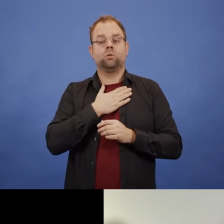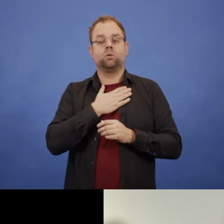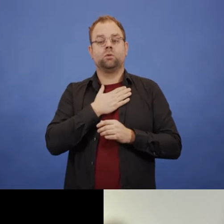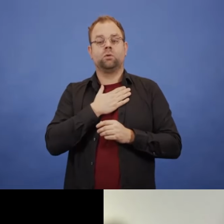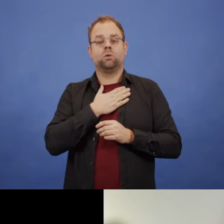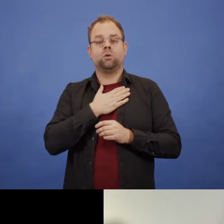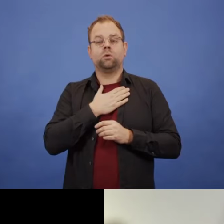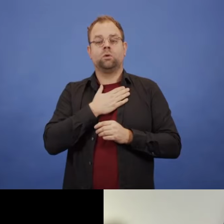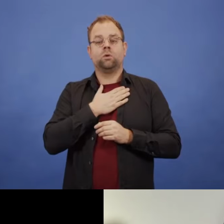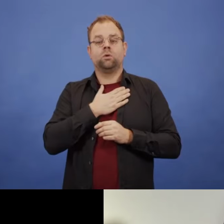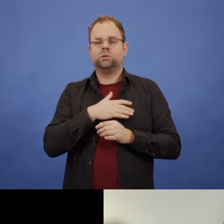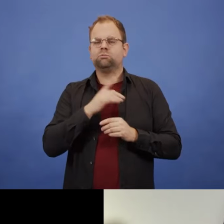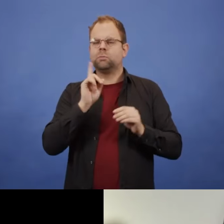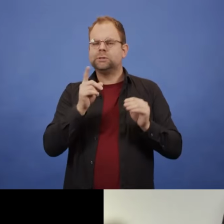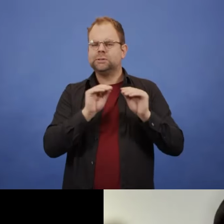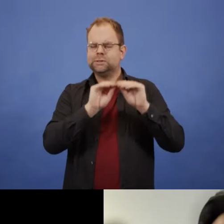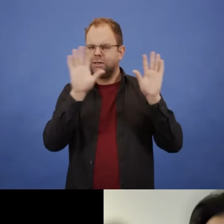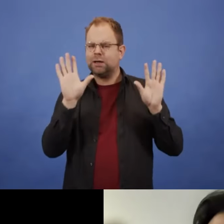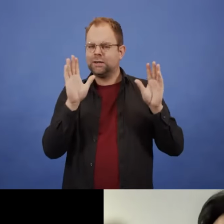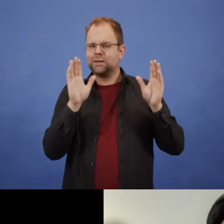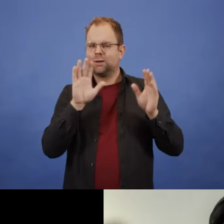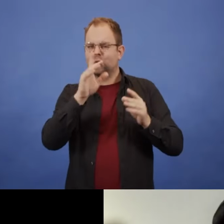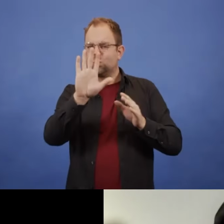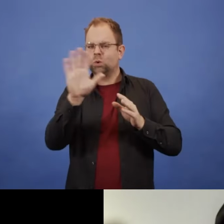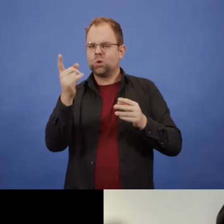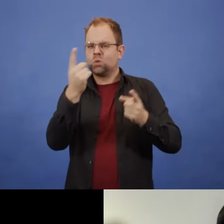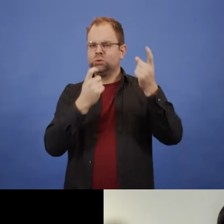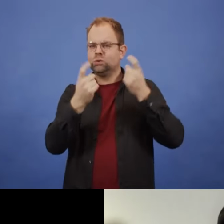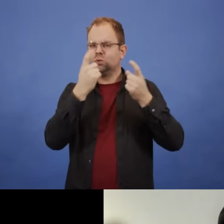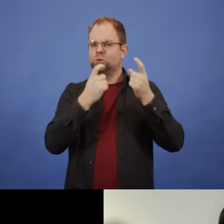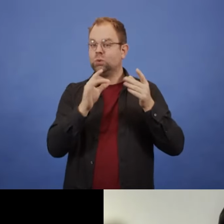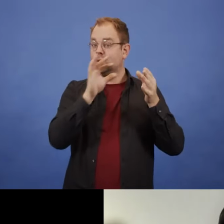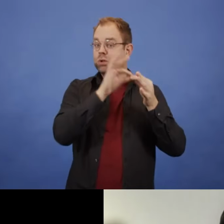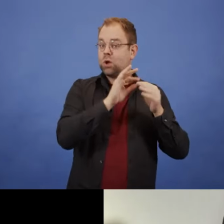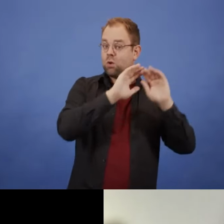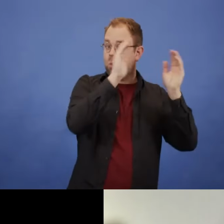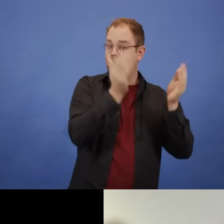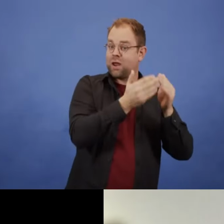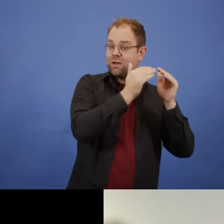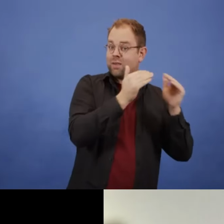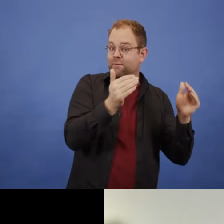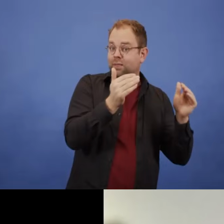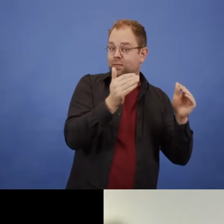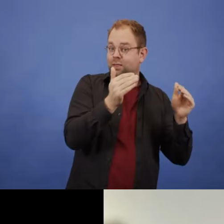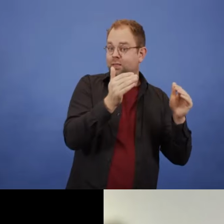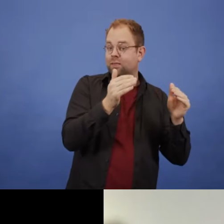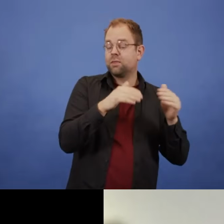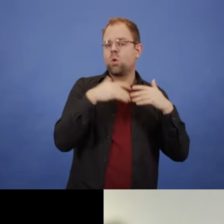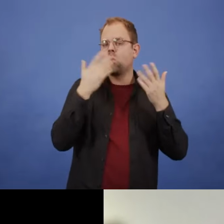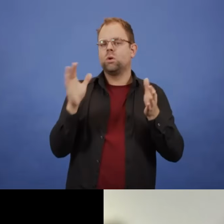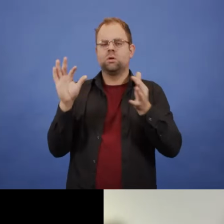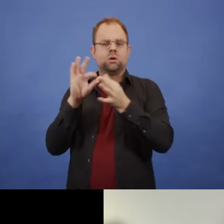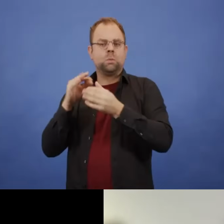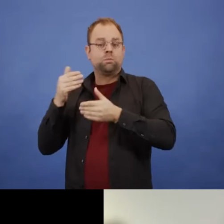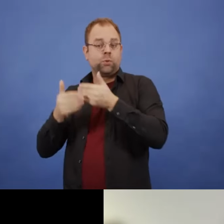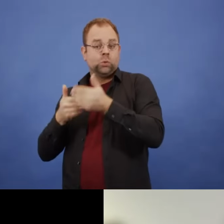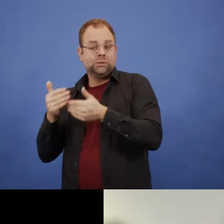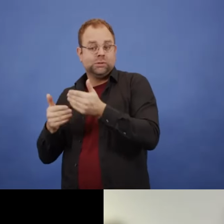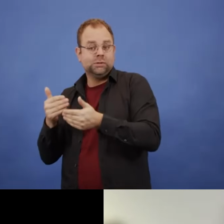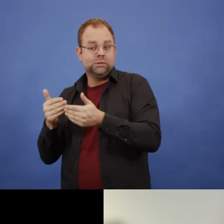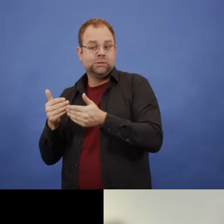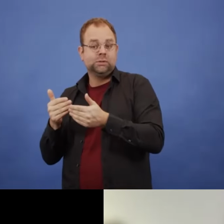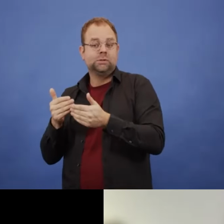situations that some refugees with disabilities and without disabilities are experiencing, but asking them as well to address